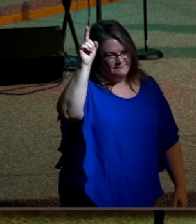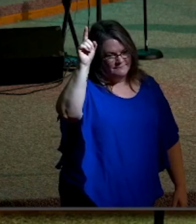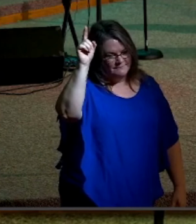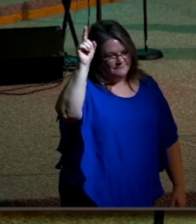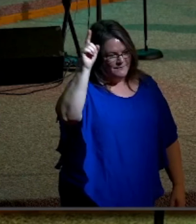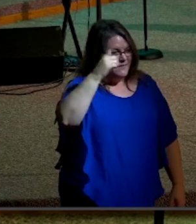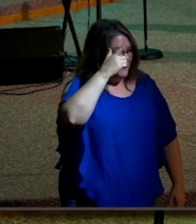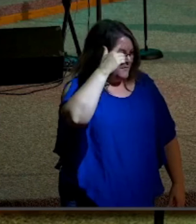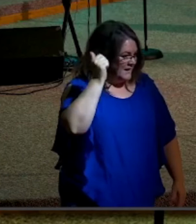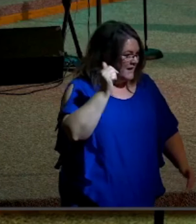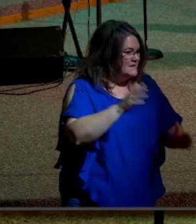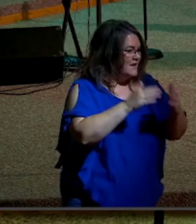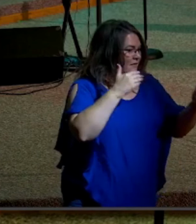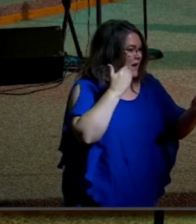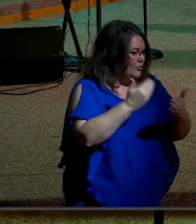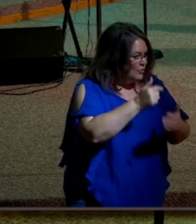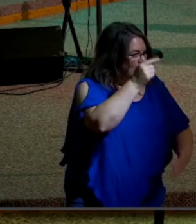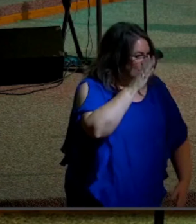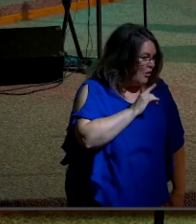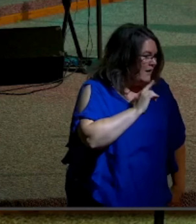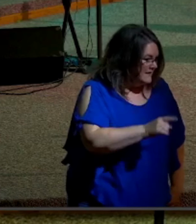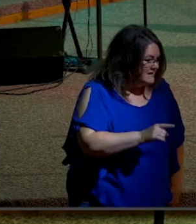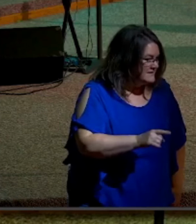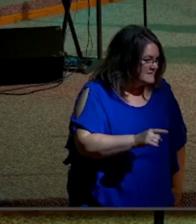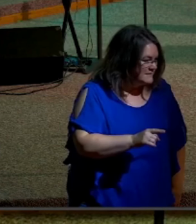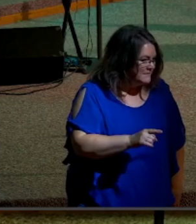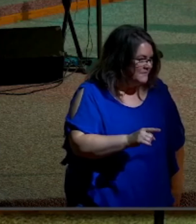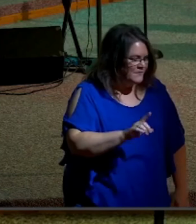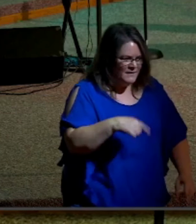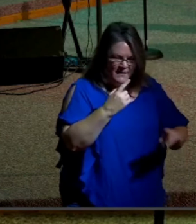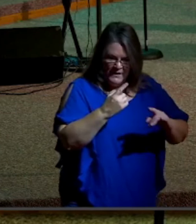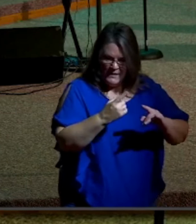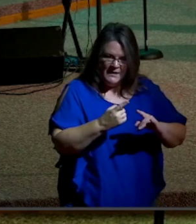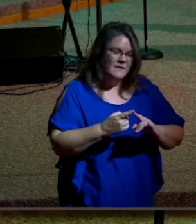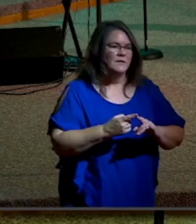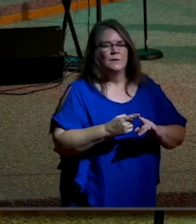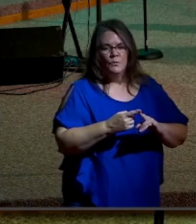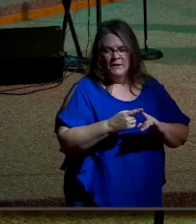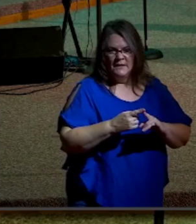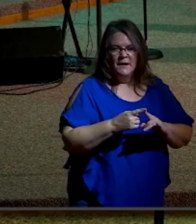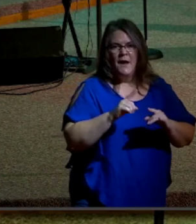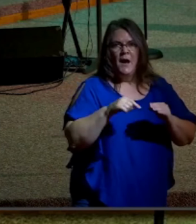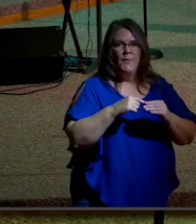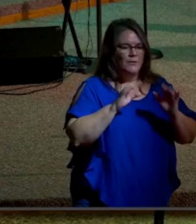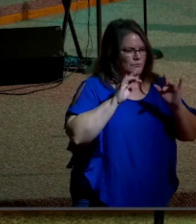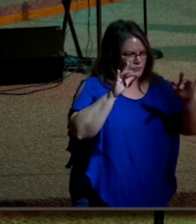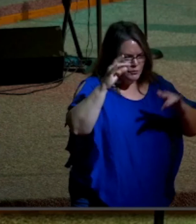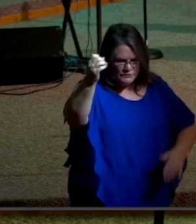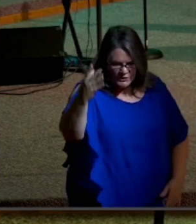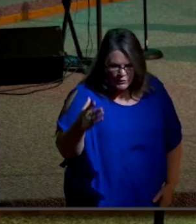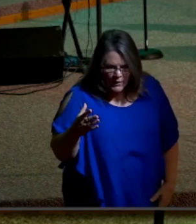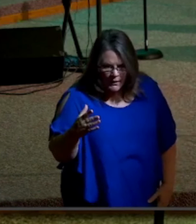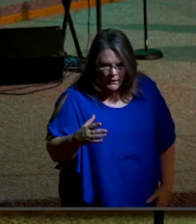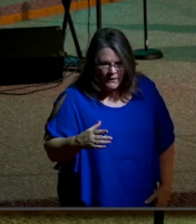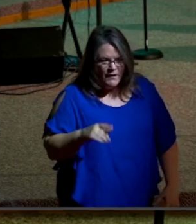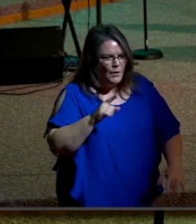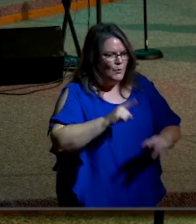of how good God is. Even when it comes to his mercy and grace, you just can't outgive